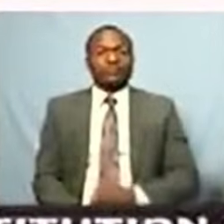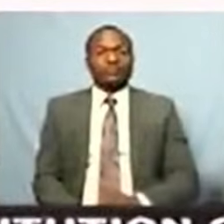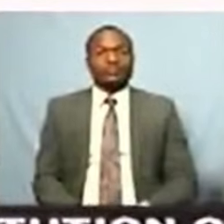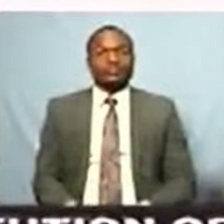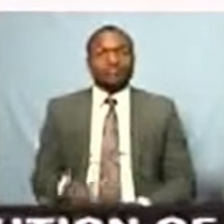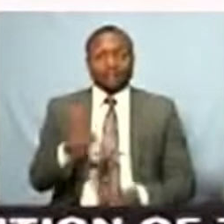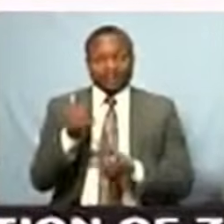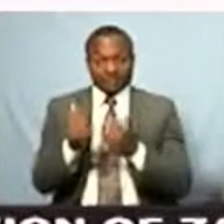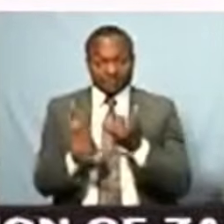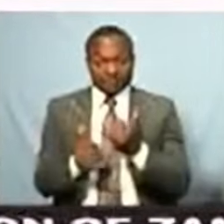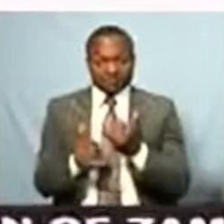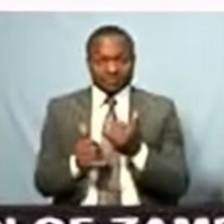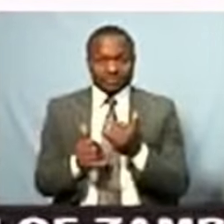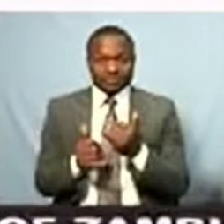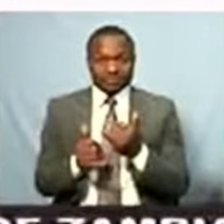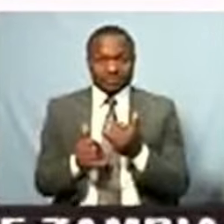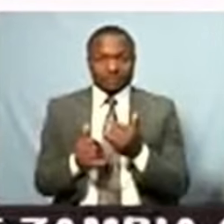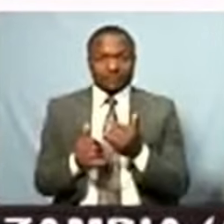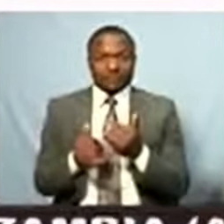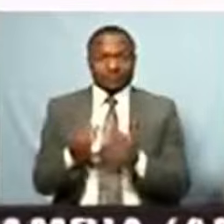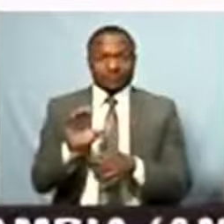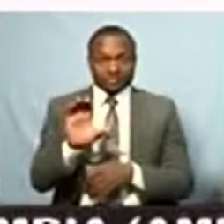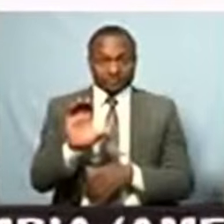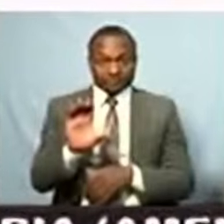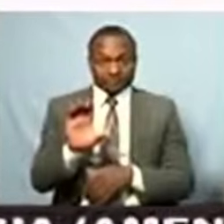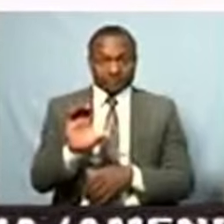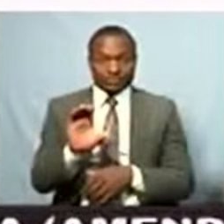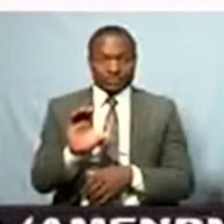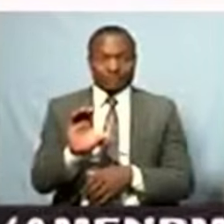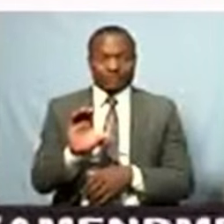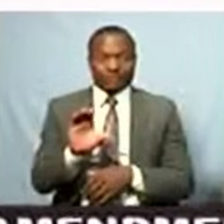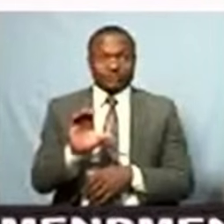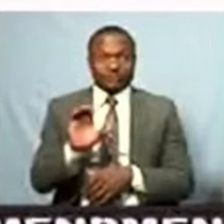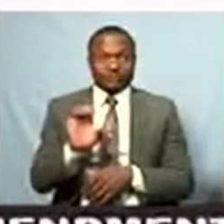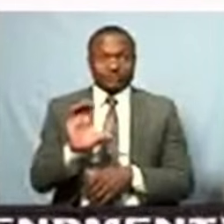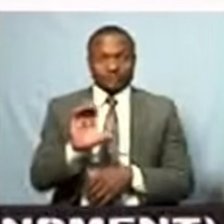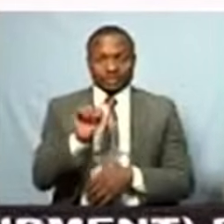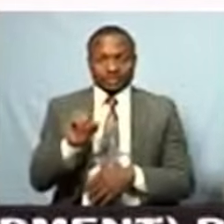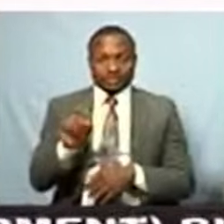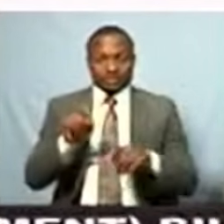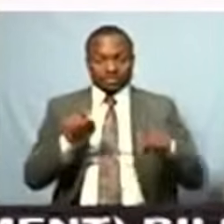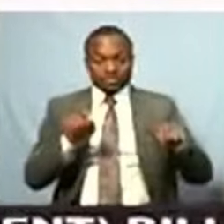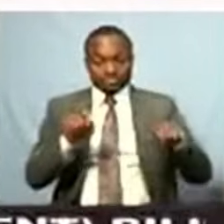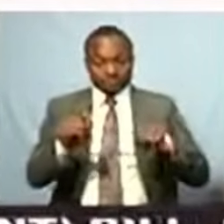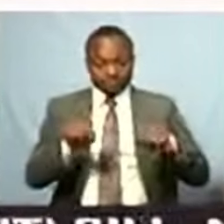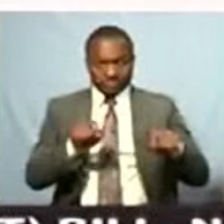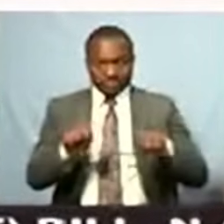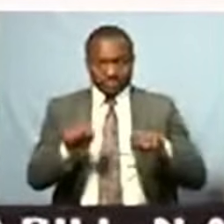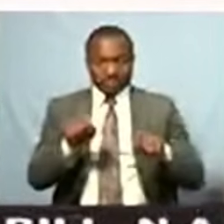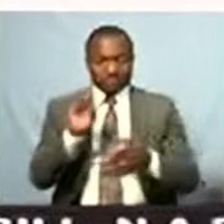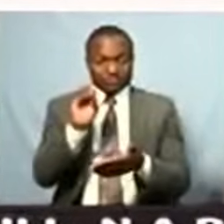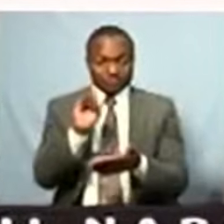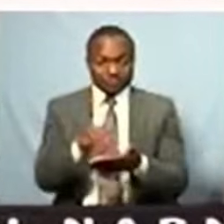The last of clause C is that the Electoral Commission shall by regulations set